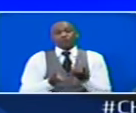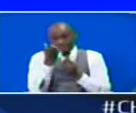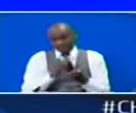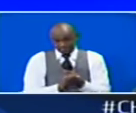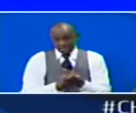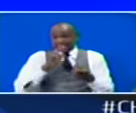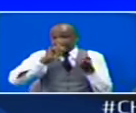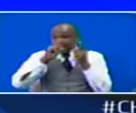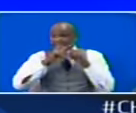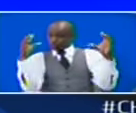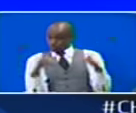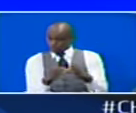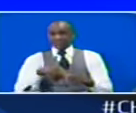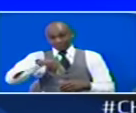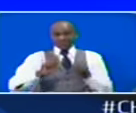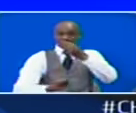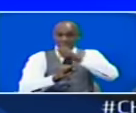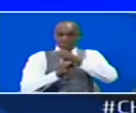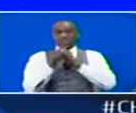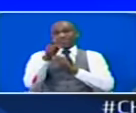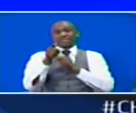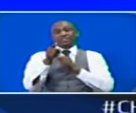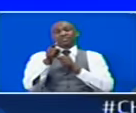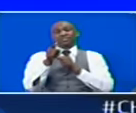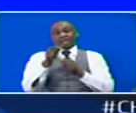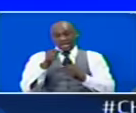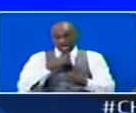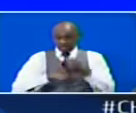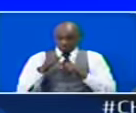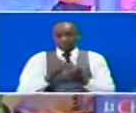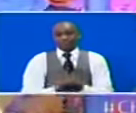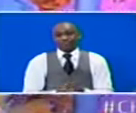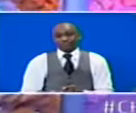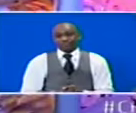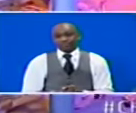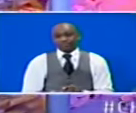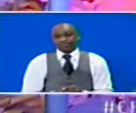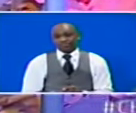Group was part of the sponsors of the event.